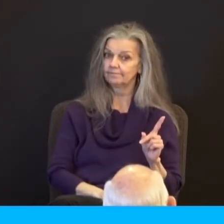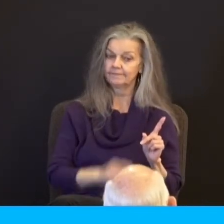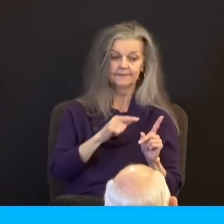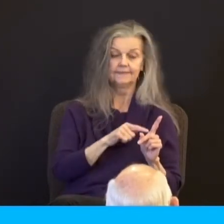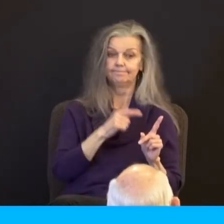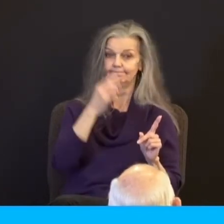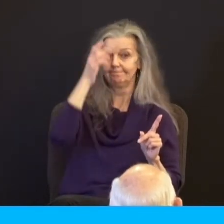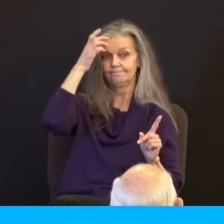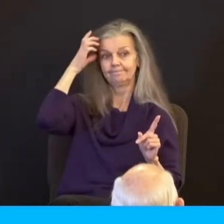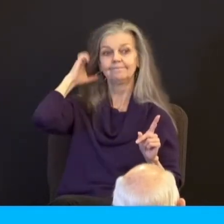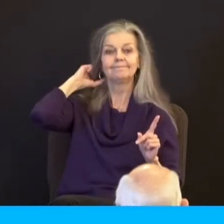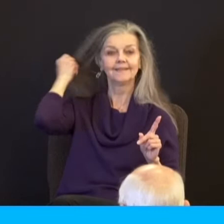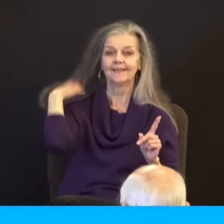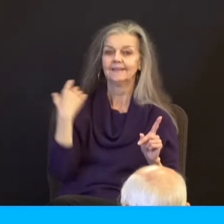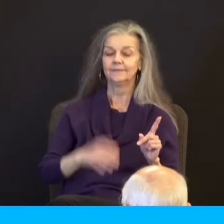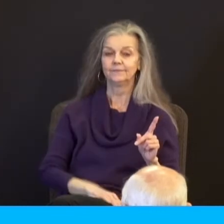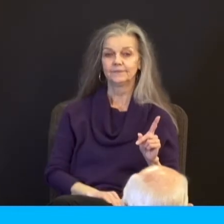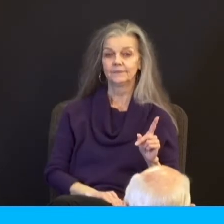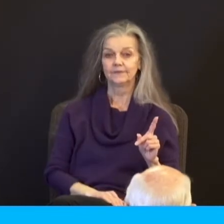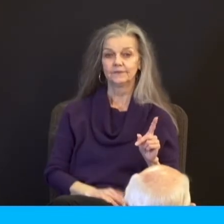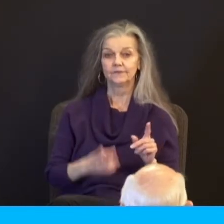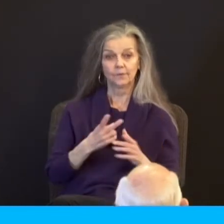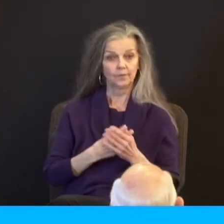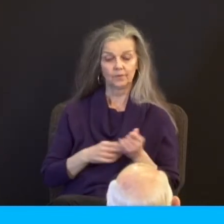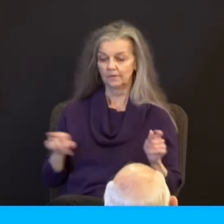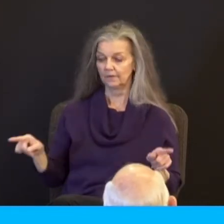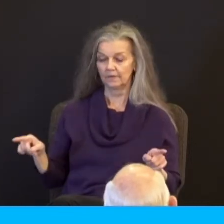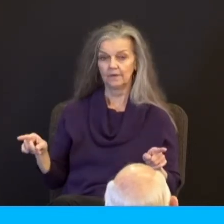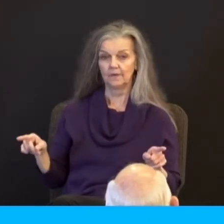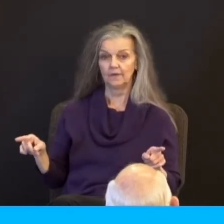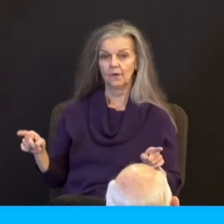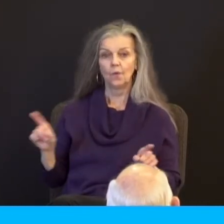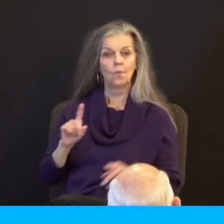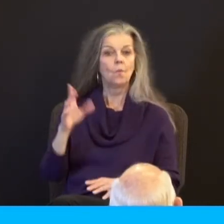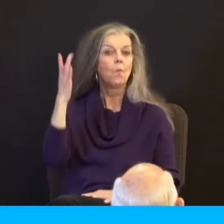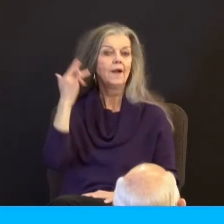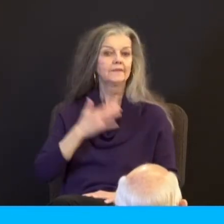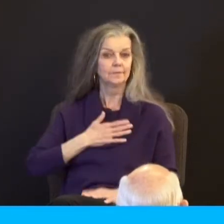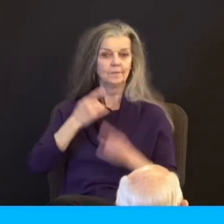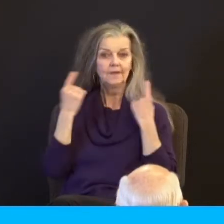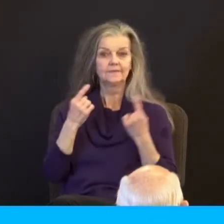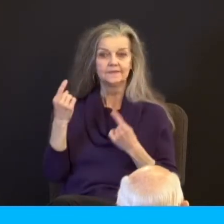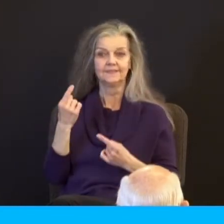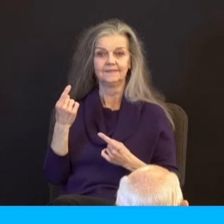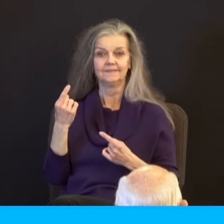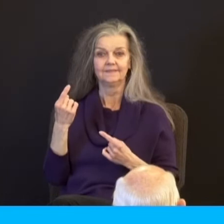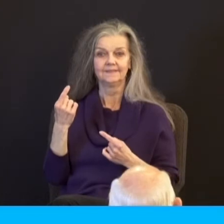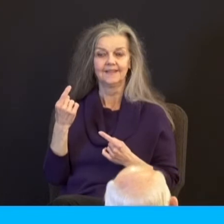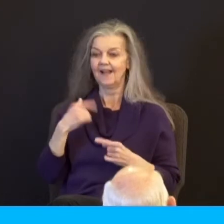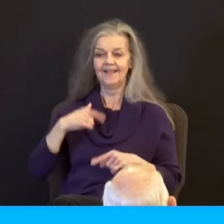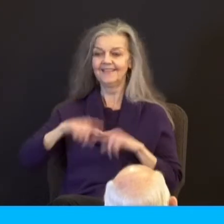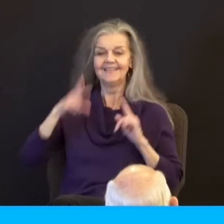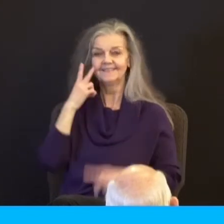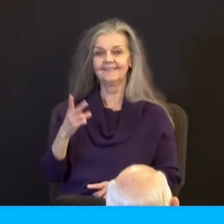are like, Dad, why is it my sin looks so much worse on you?